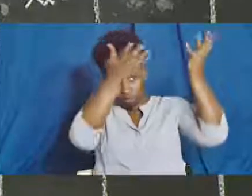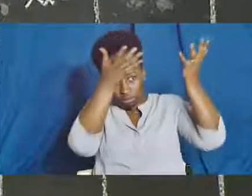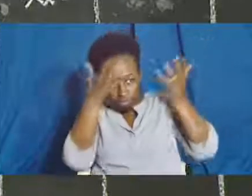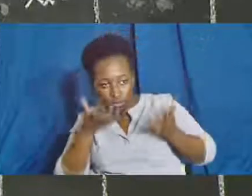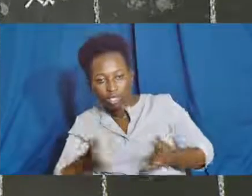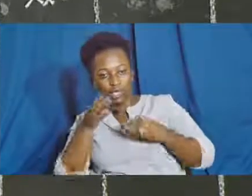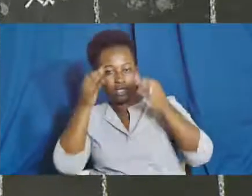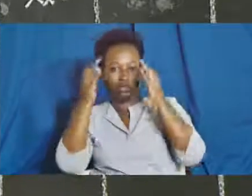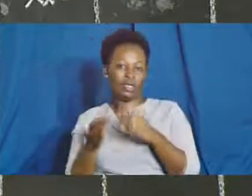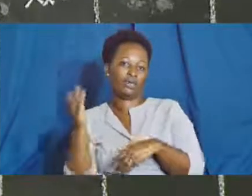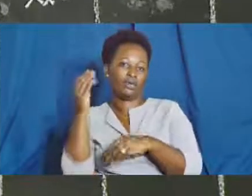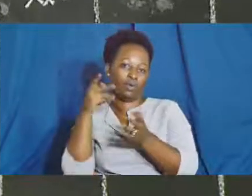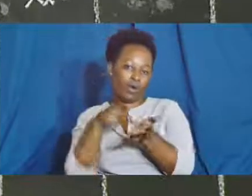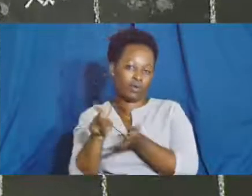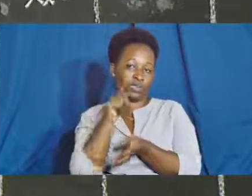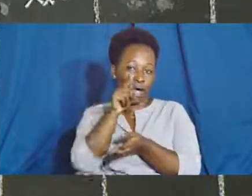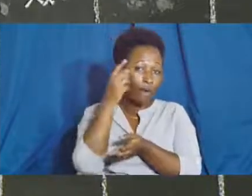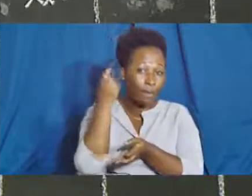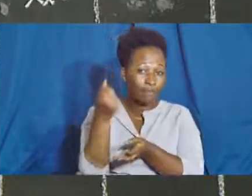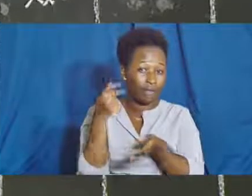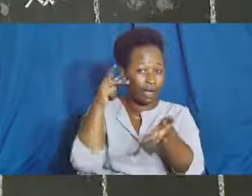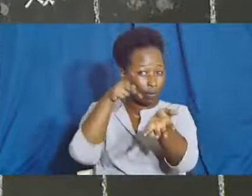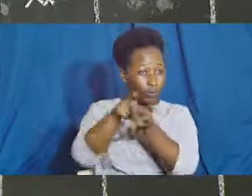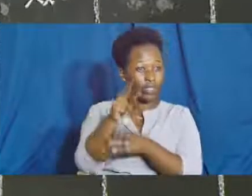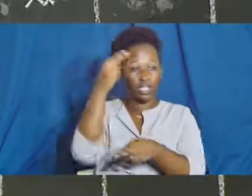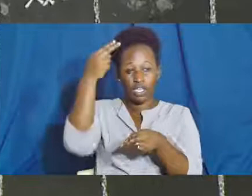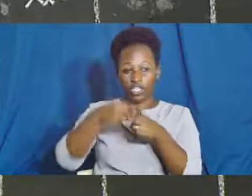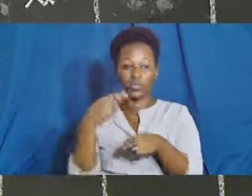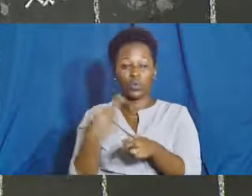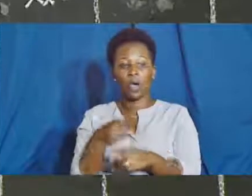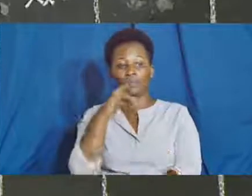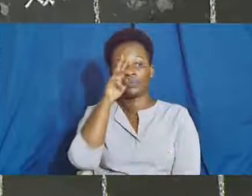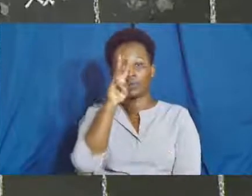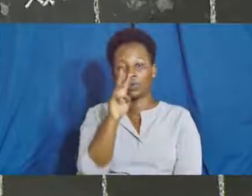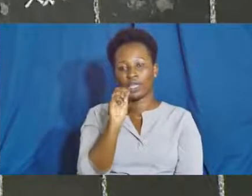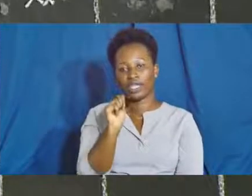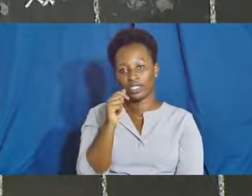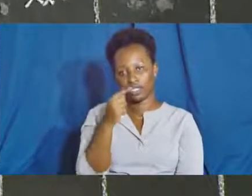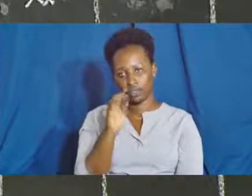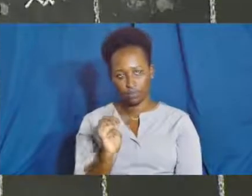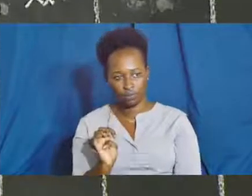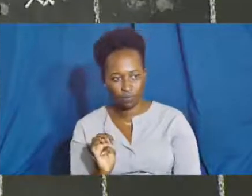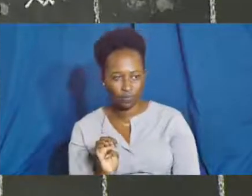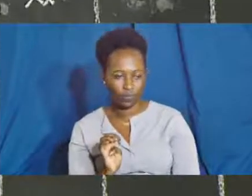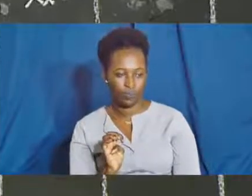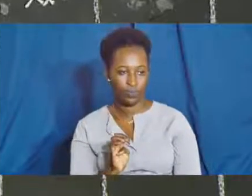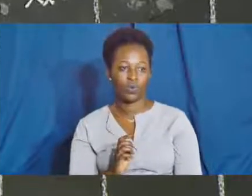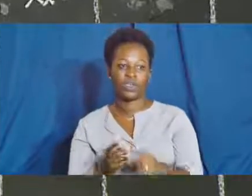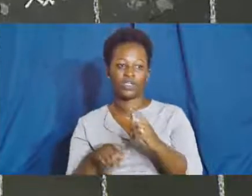bought. That amount of money paid to them is what you call a wage. So you add